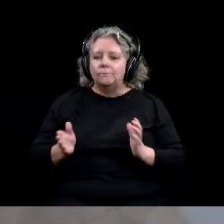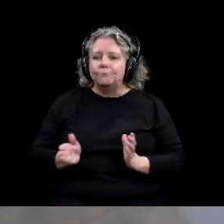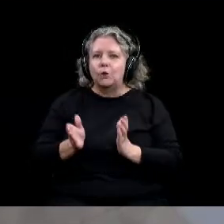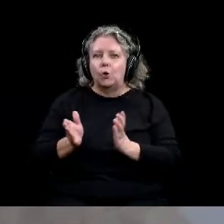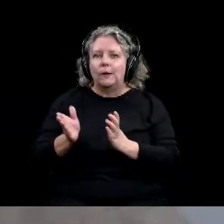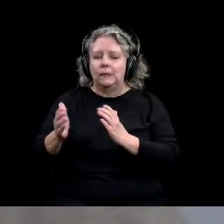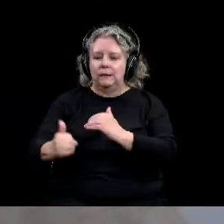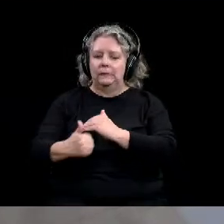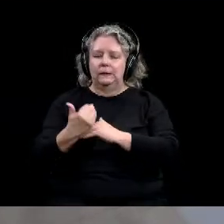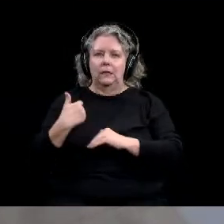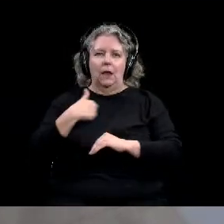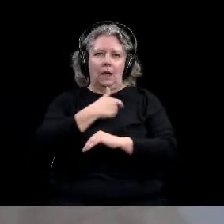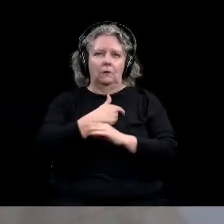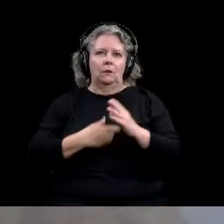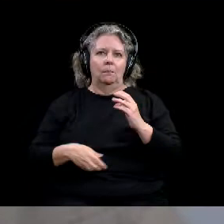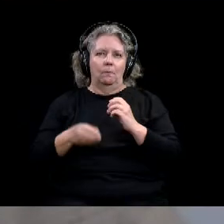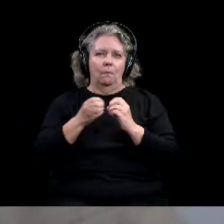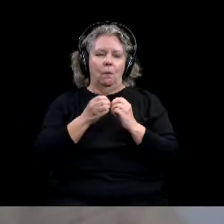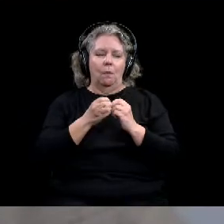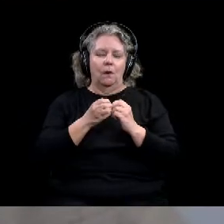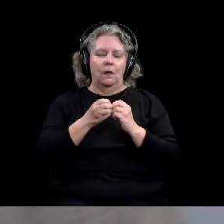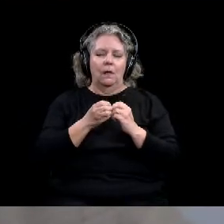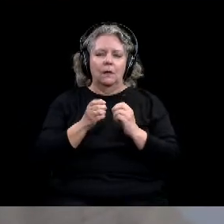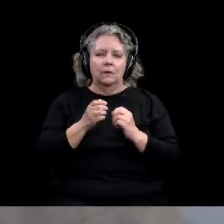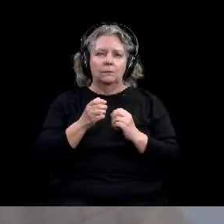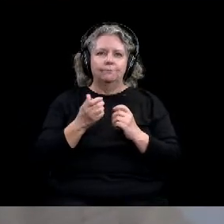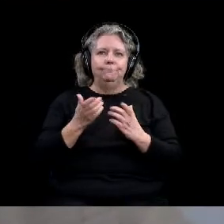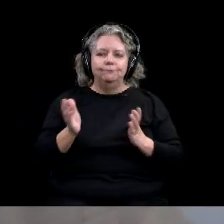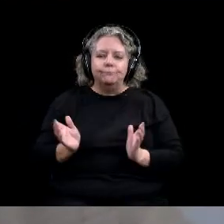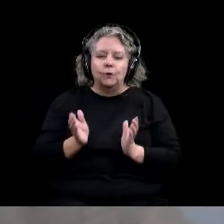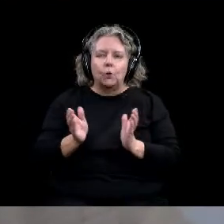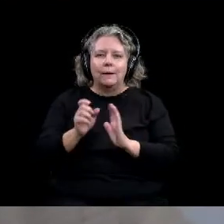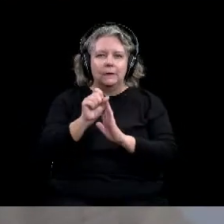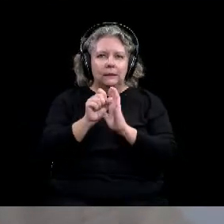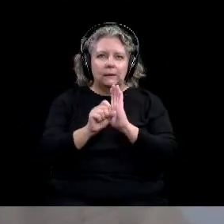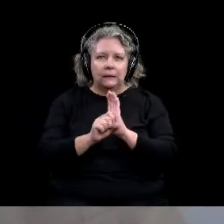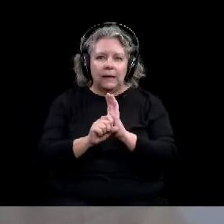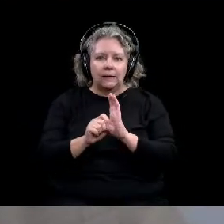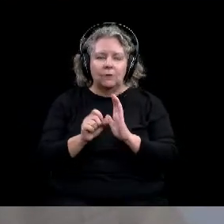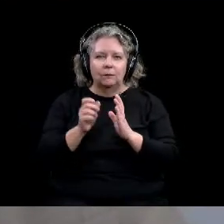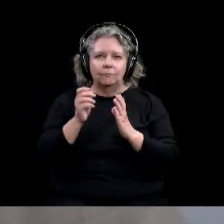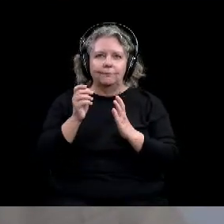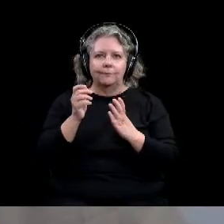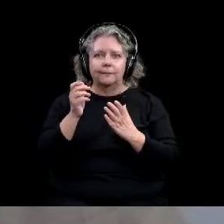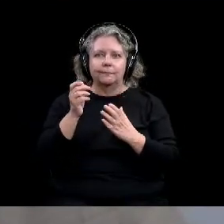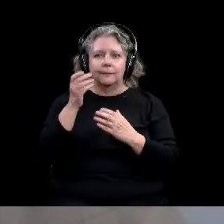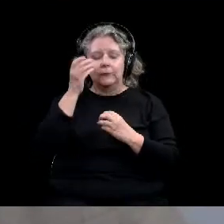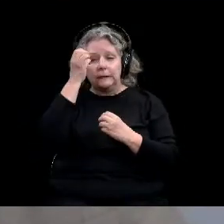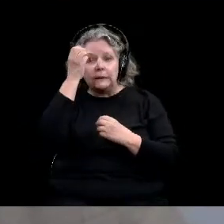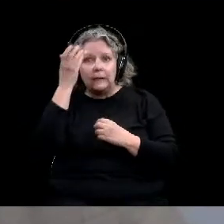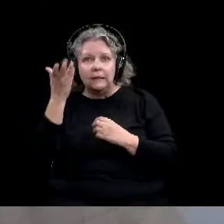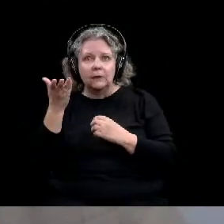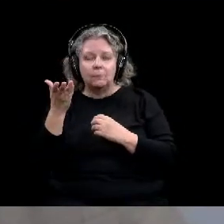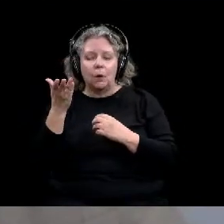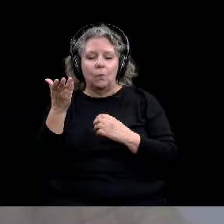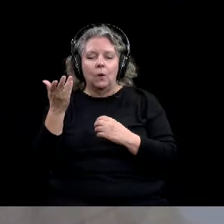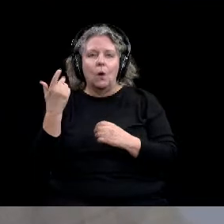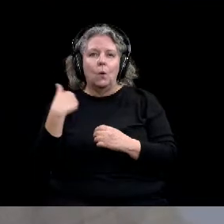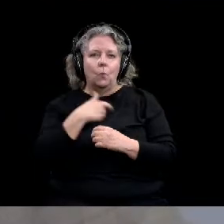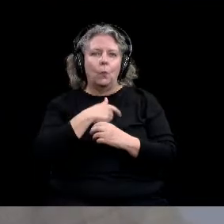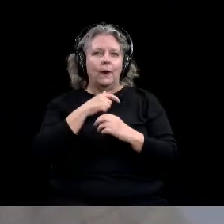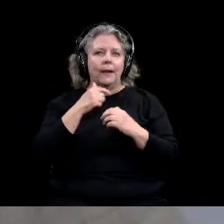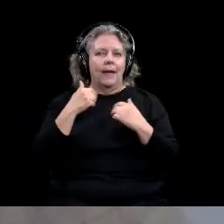to understand that we have the ability to provide efficient way to deliver these vaccines to the community.